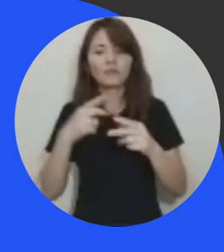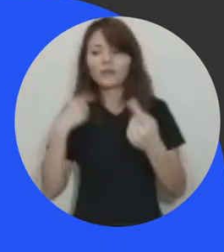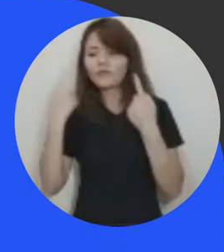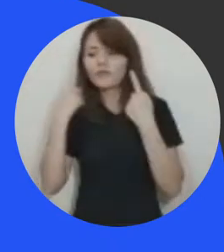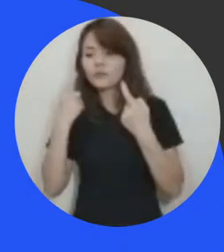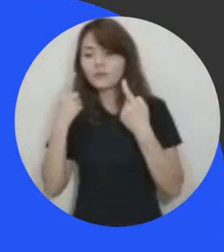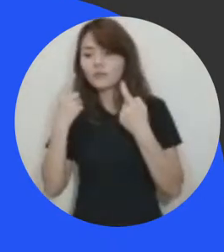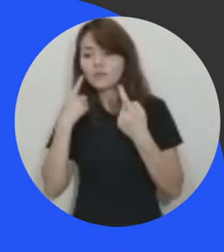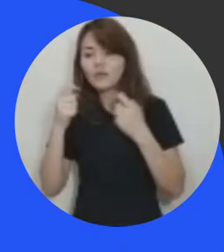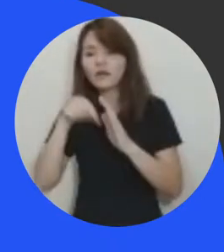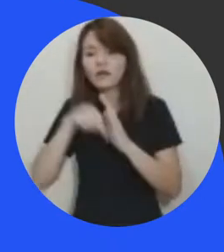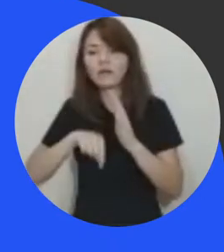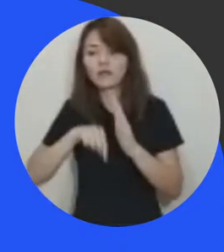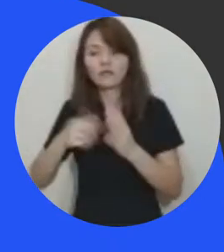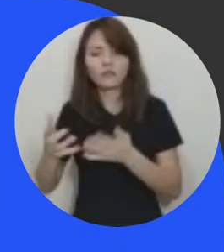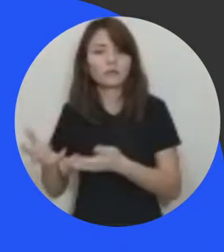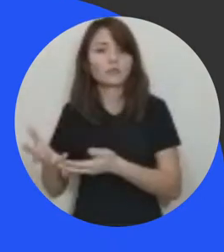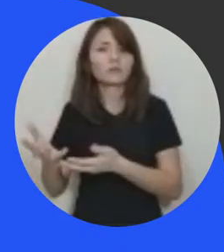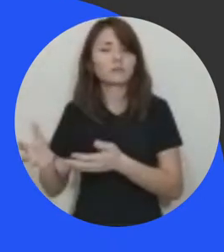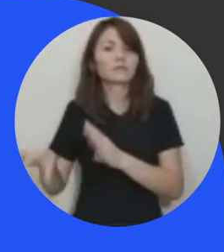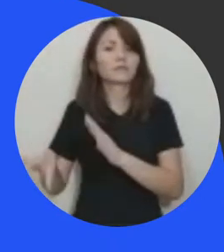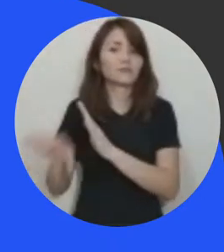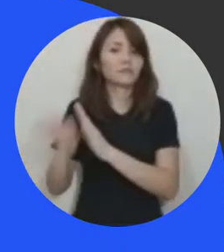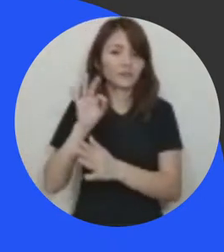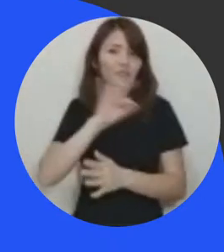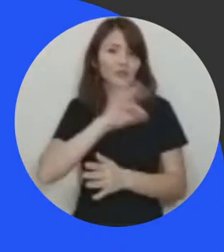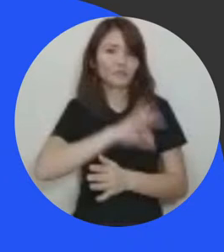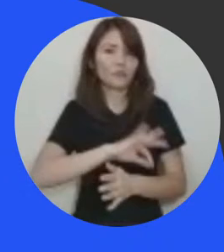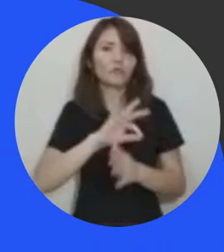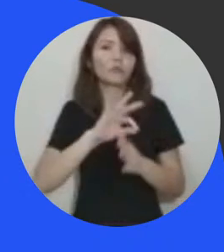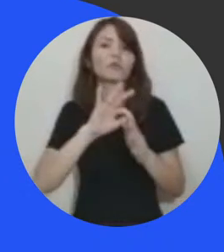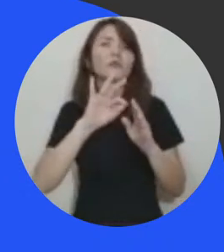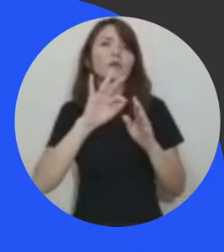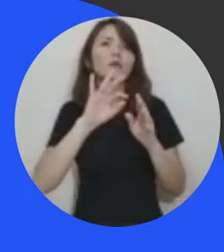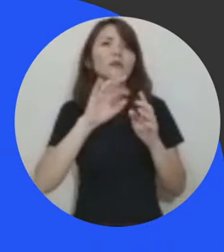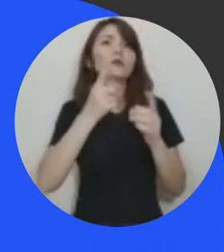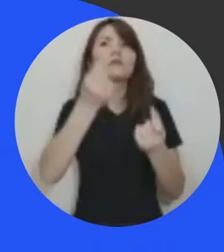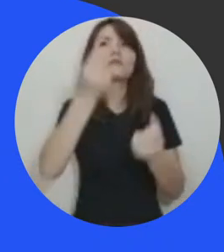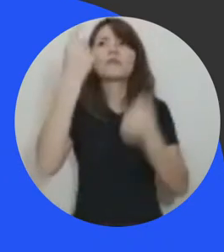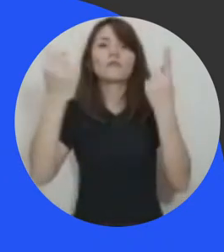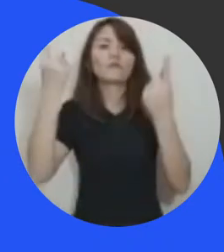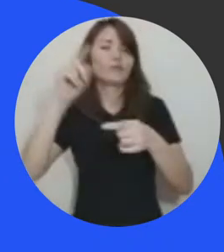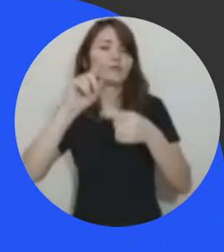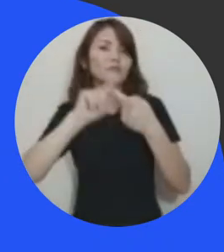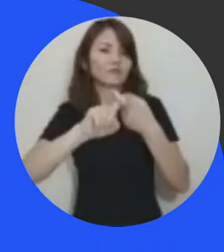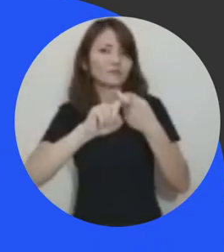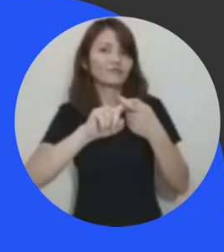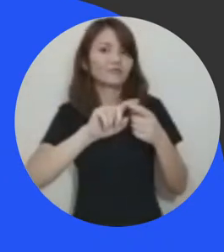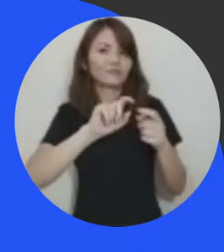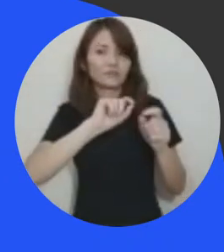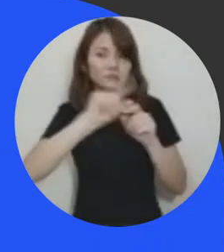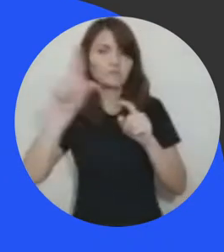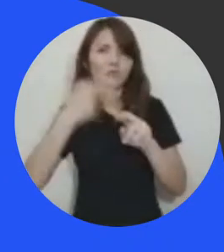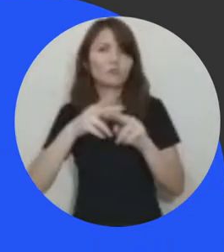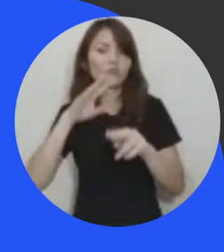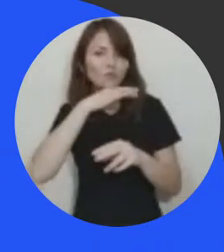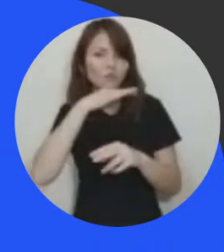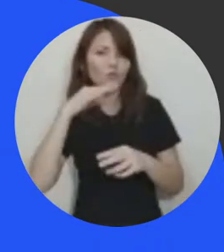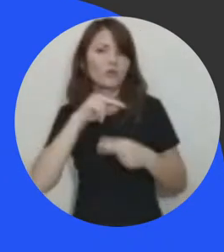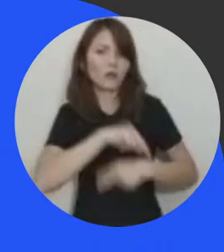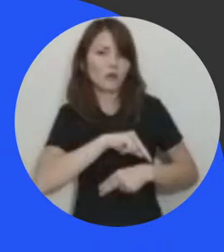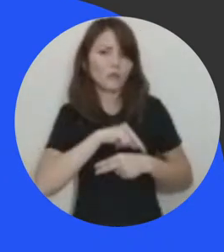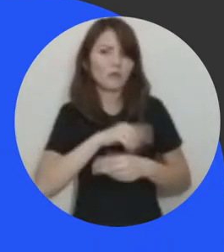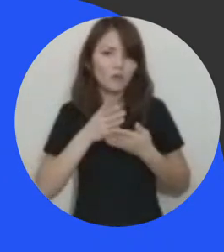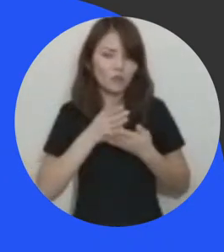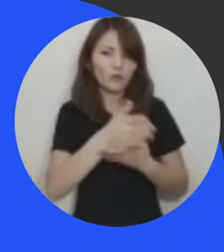within the NHS. And this is something that we do quite a lot of. And I'm going to show you now an